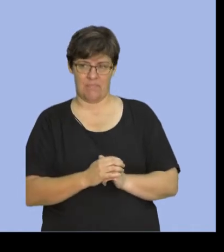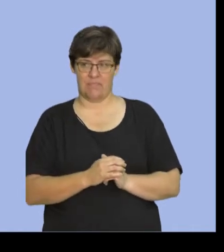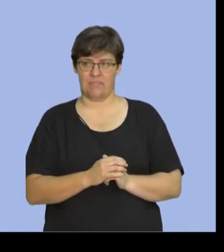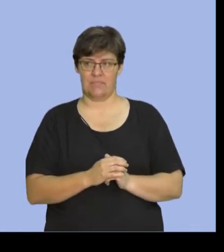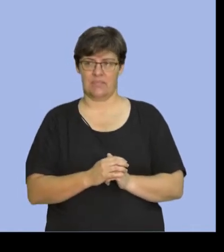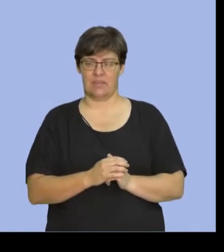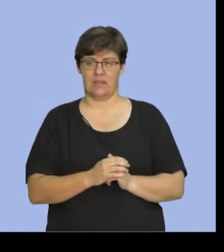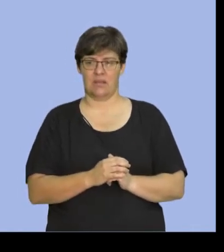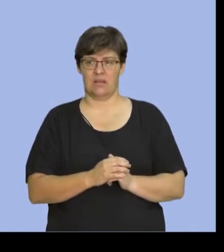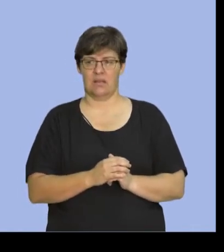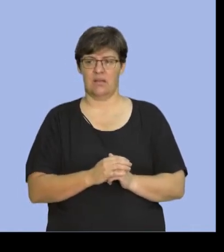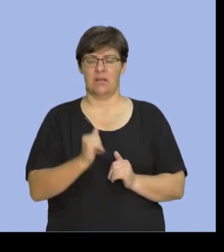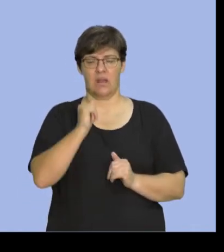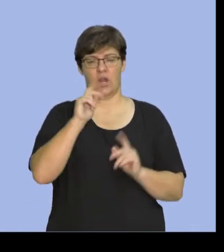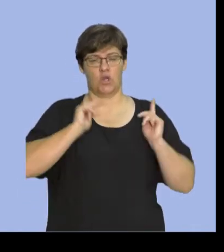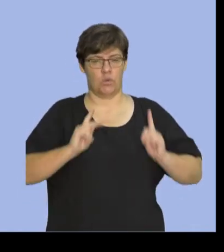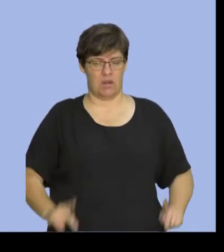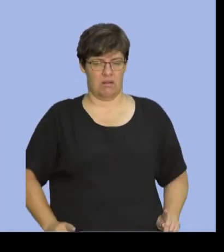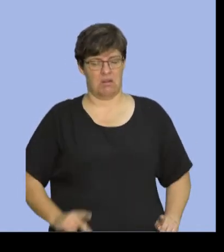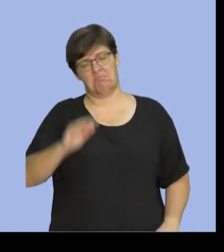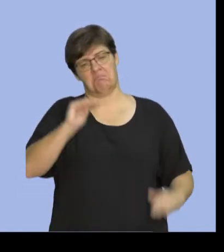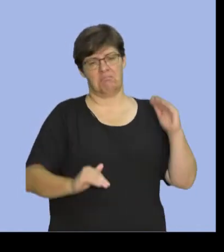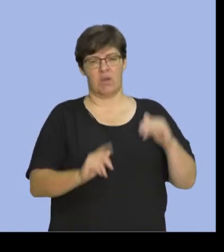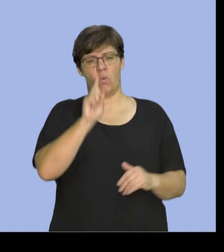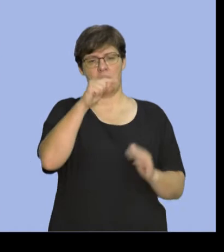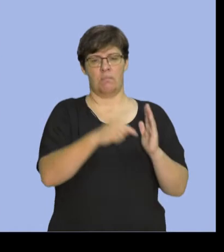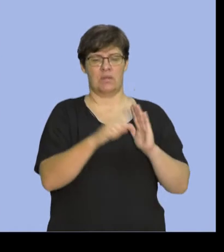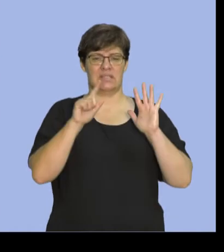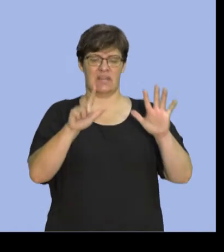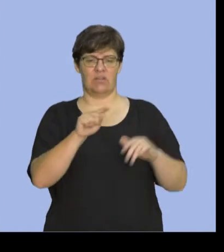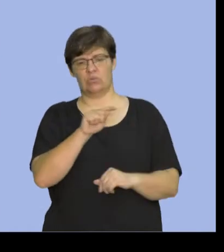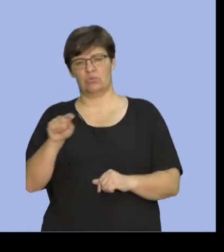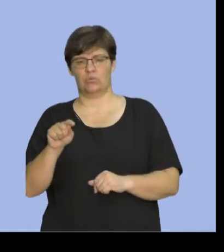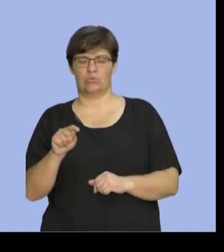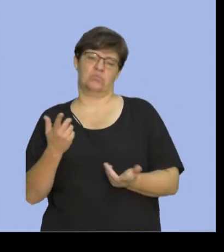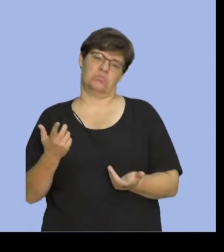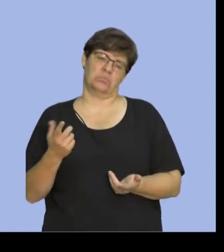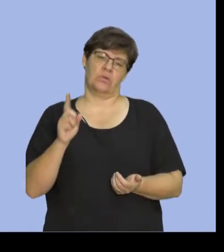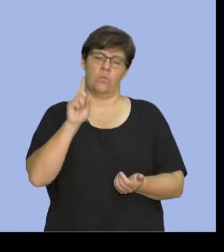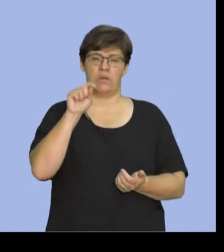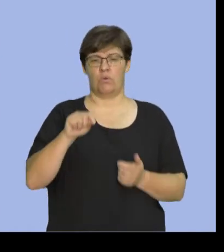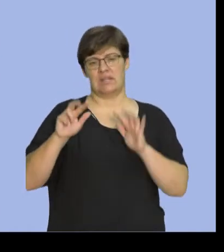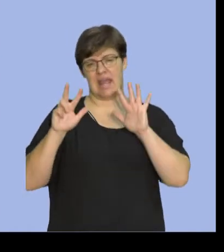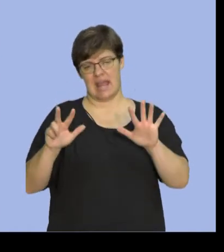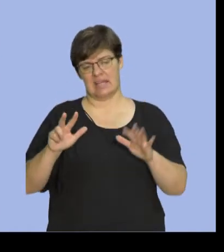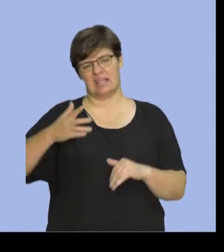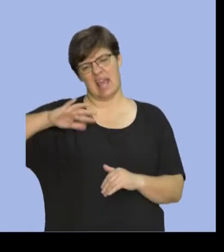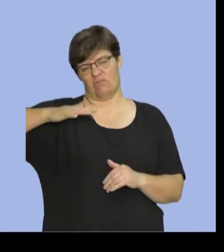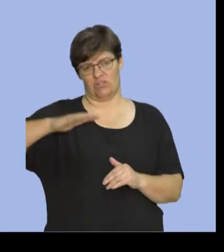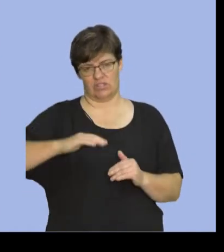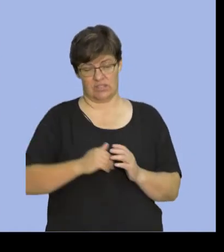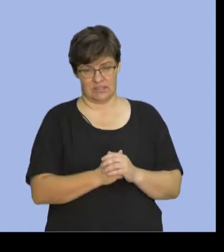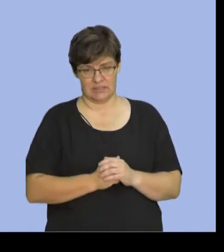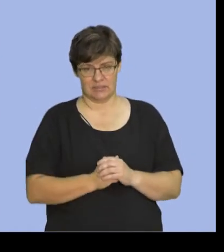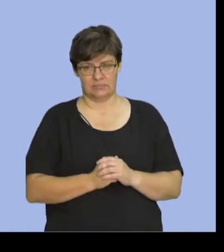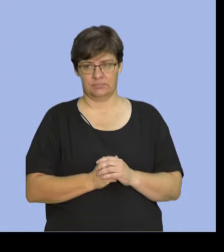the height of a human could vary between 1.7 to 1.8 as an average height of an individual,